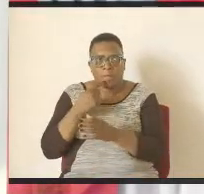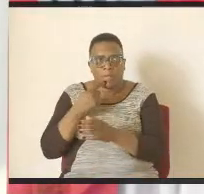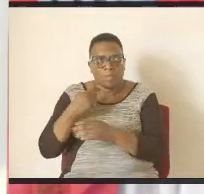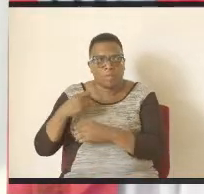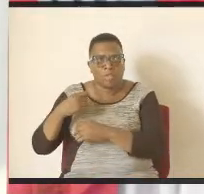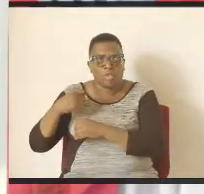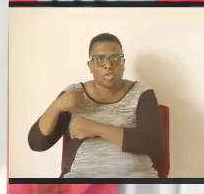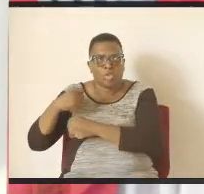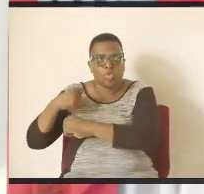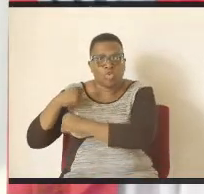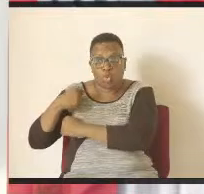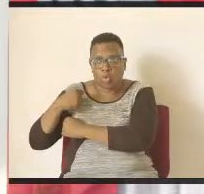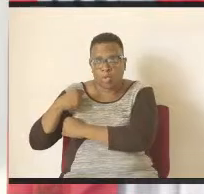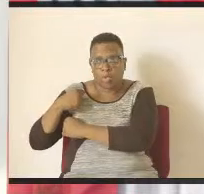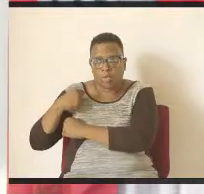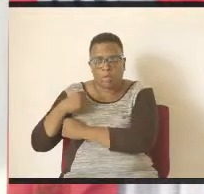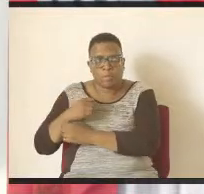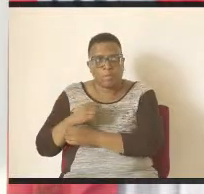wow.